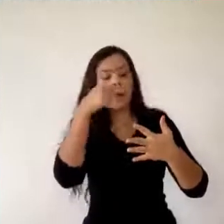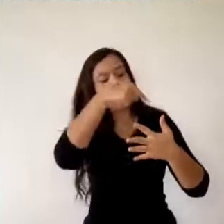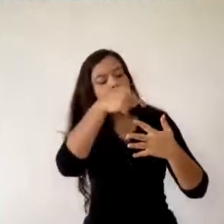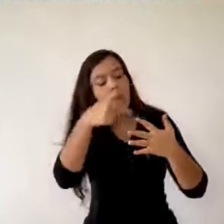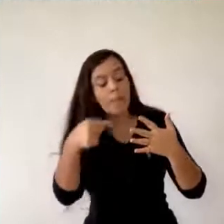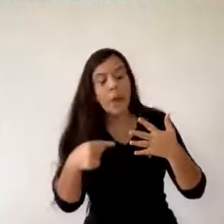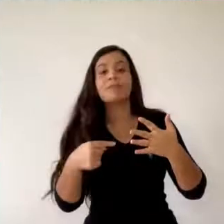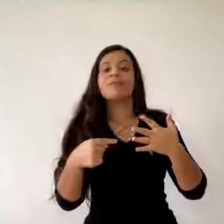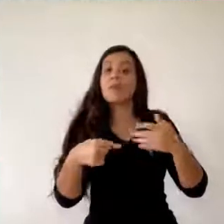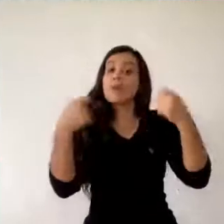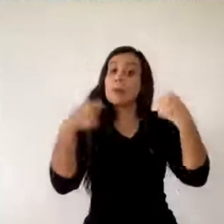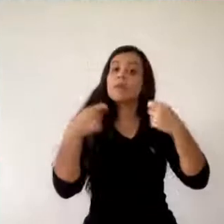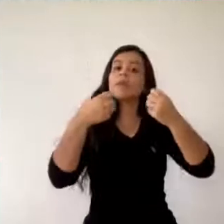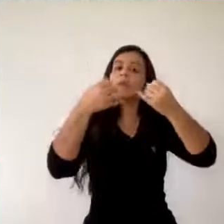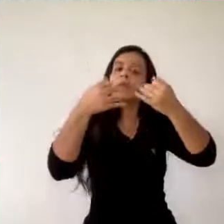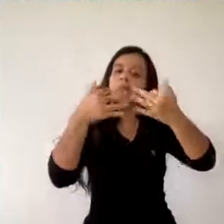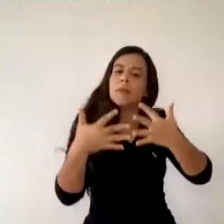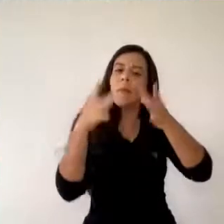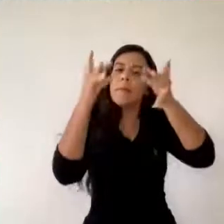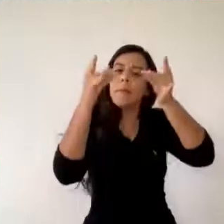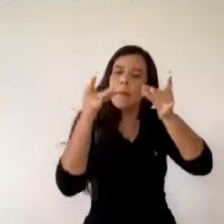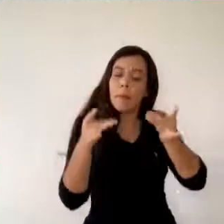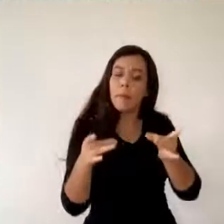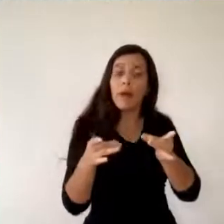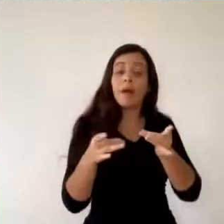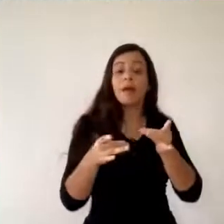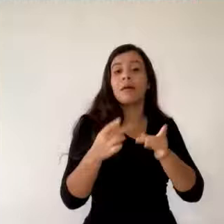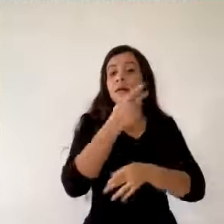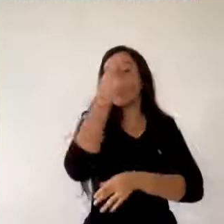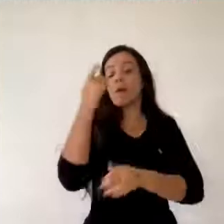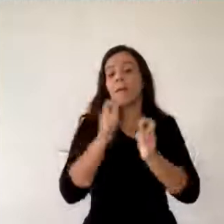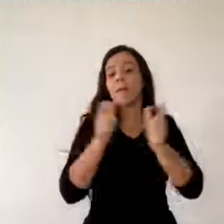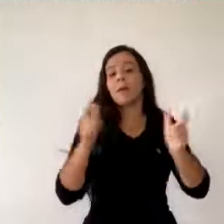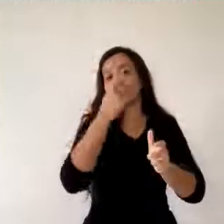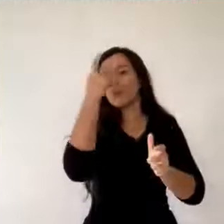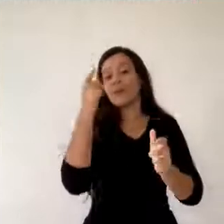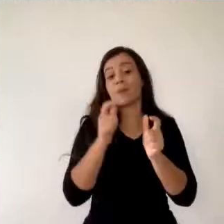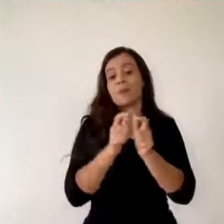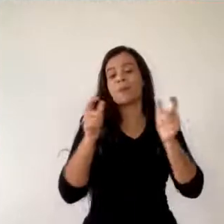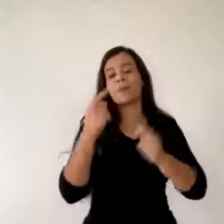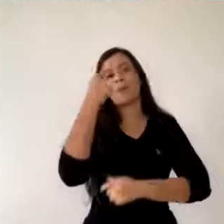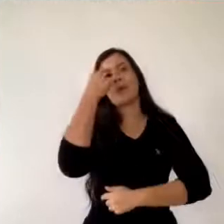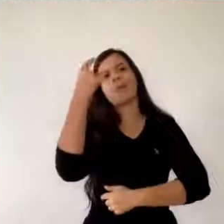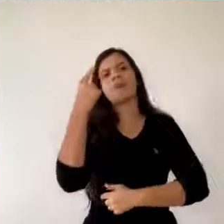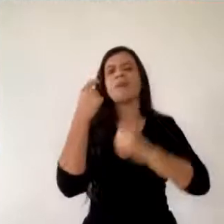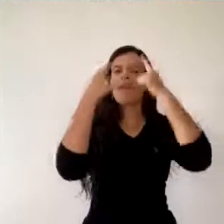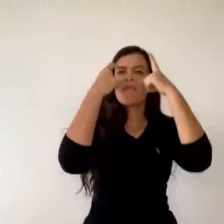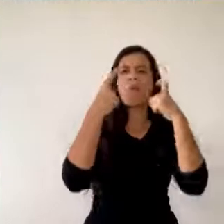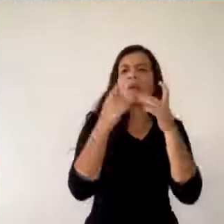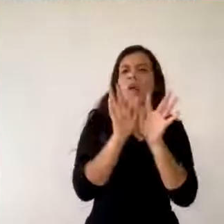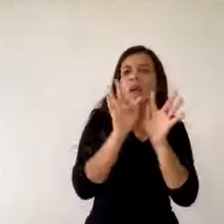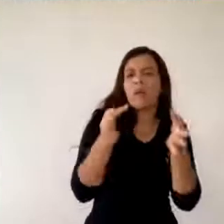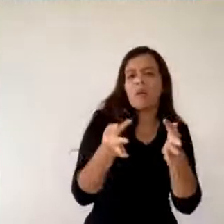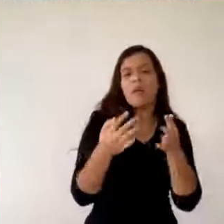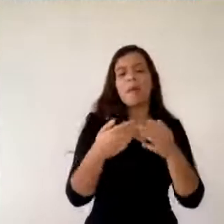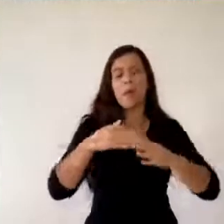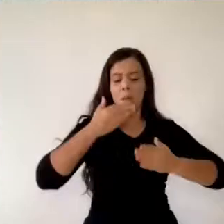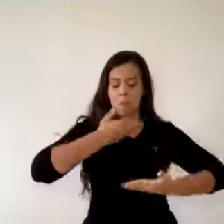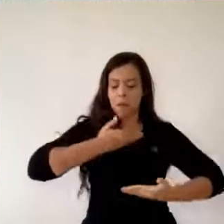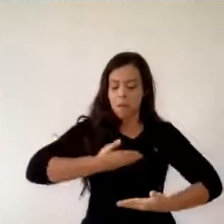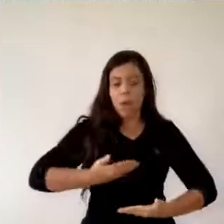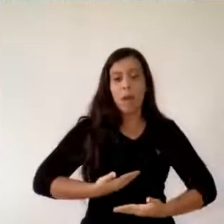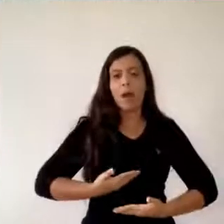that that was violence? Gender violence nowadays comes down to these questions: how much there